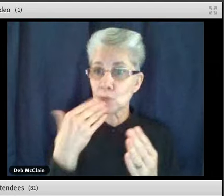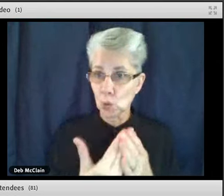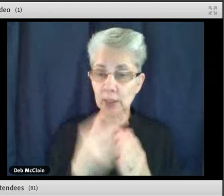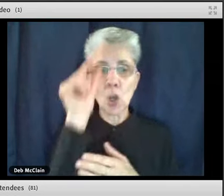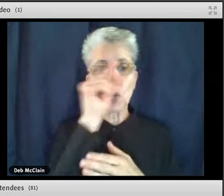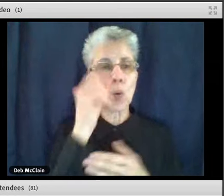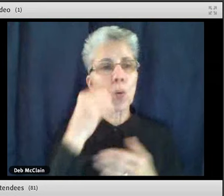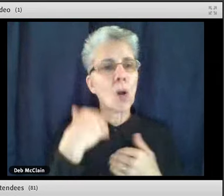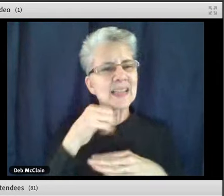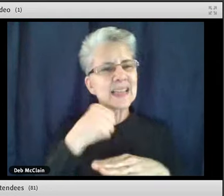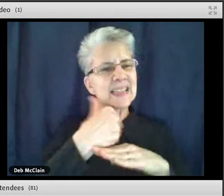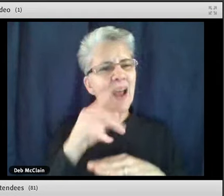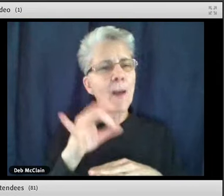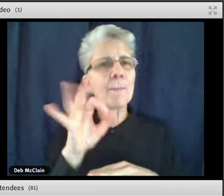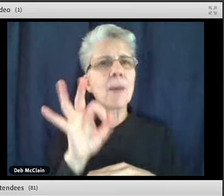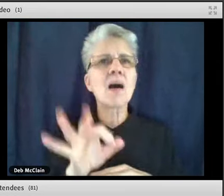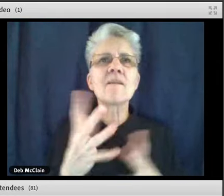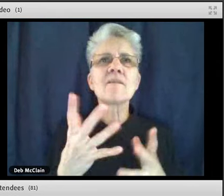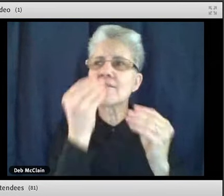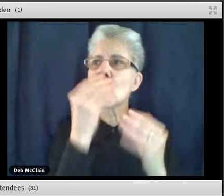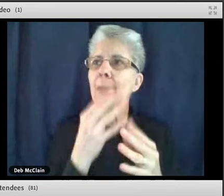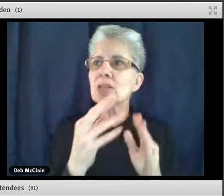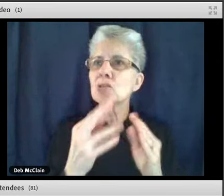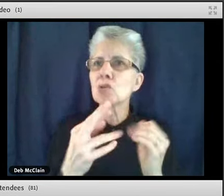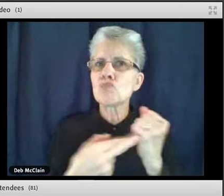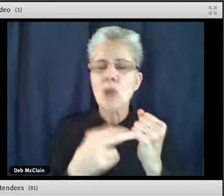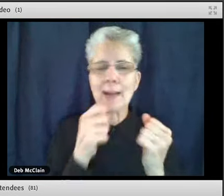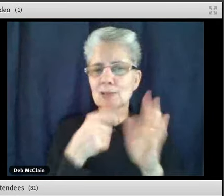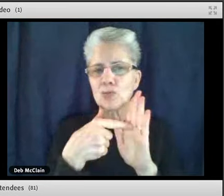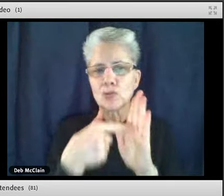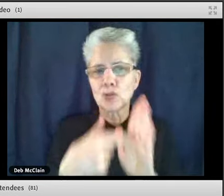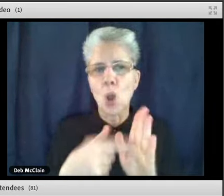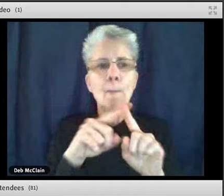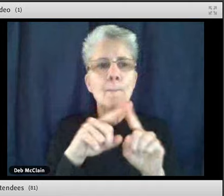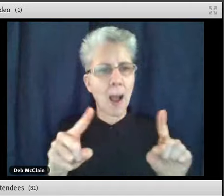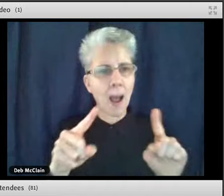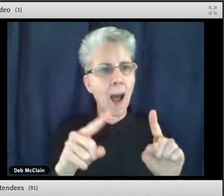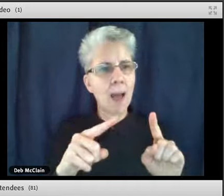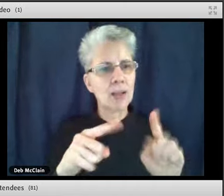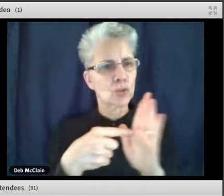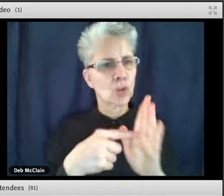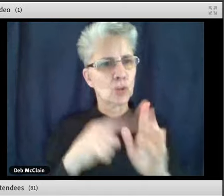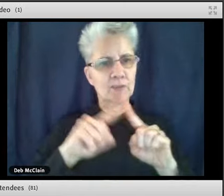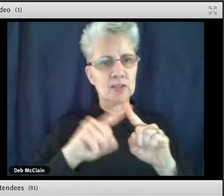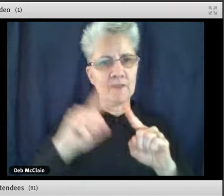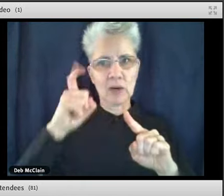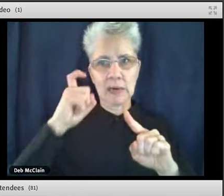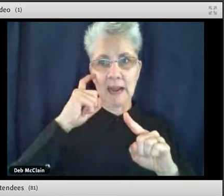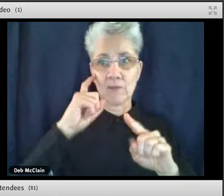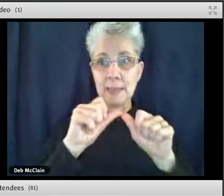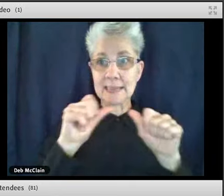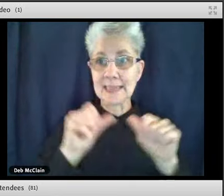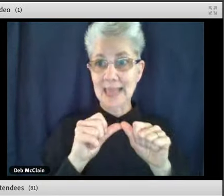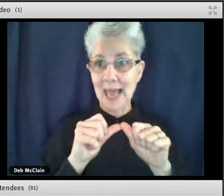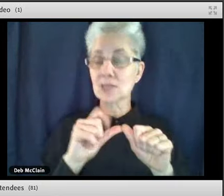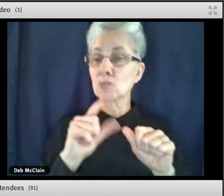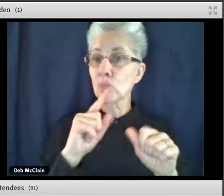It's the latest information. Okay, so what I want to do is I want to switch and show you a couple of the hoaxes that are out